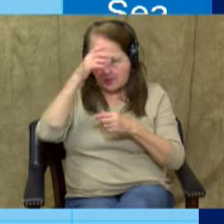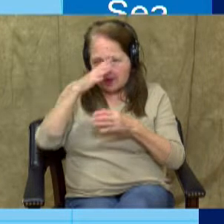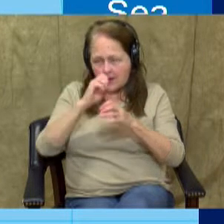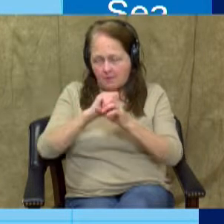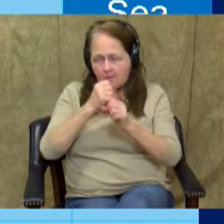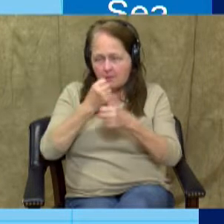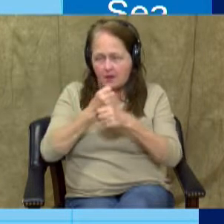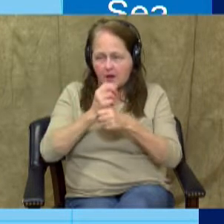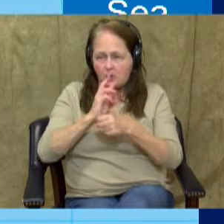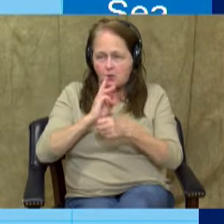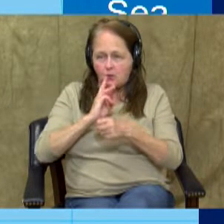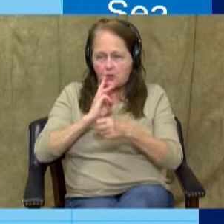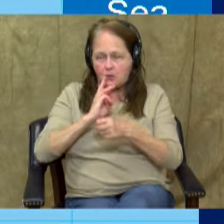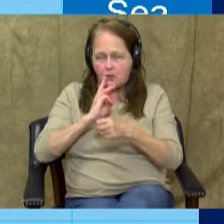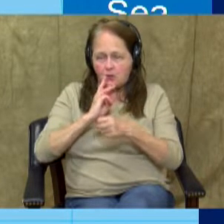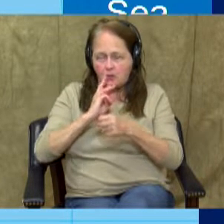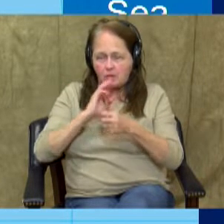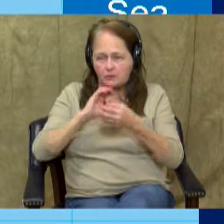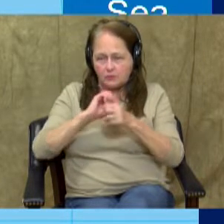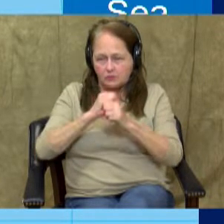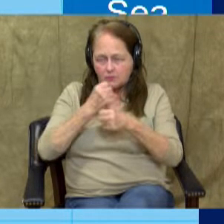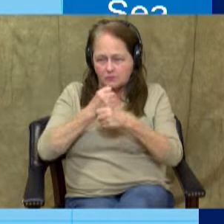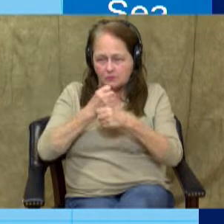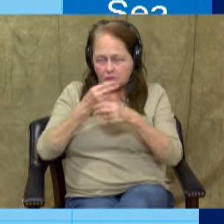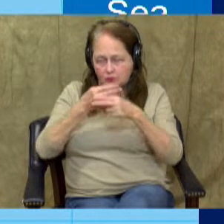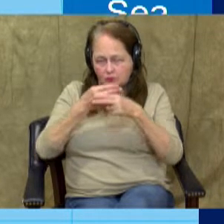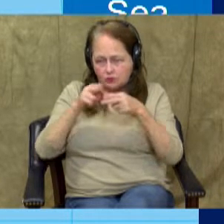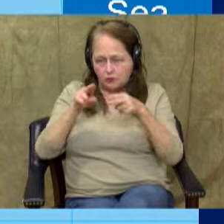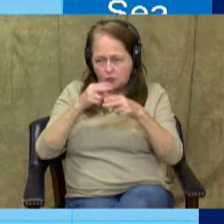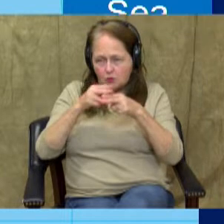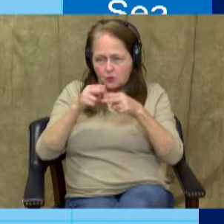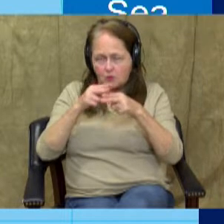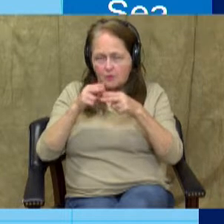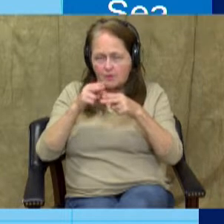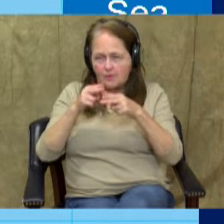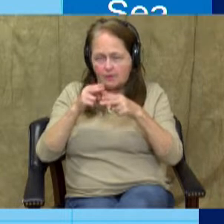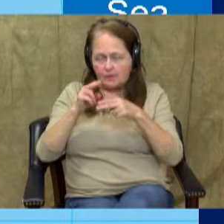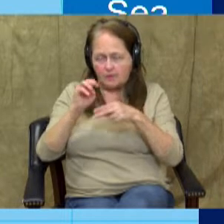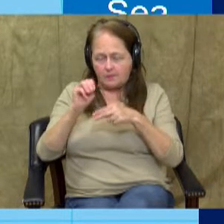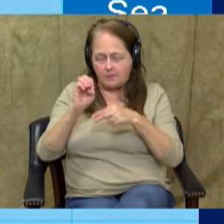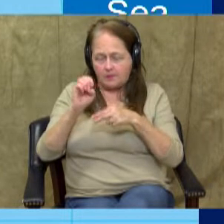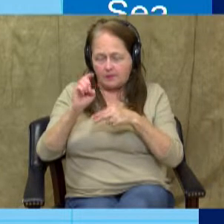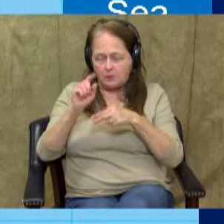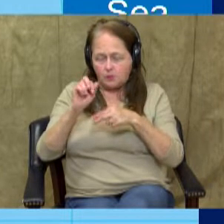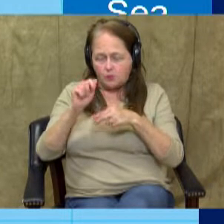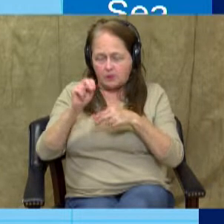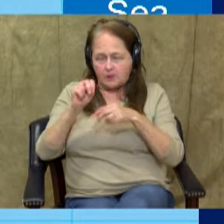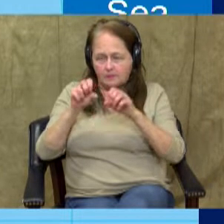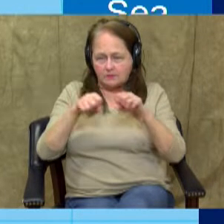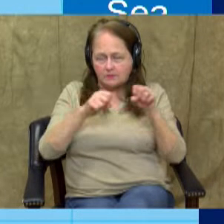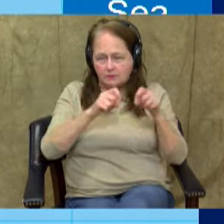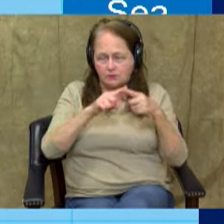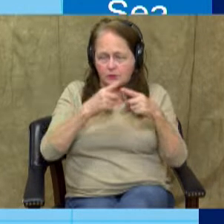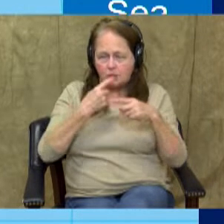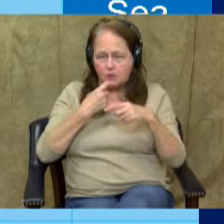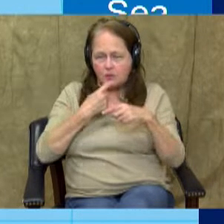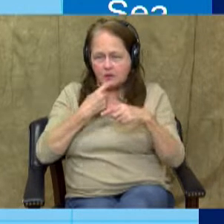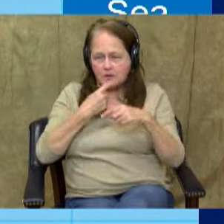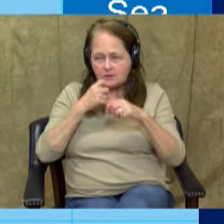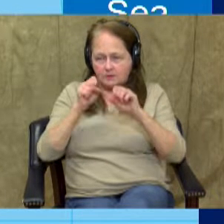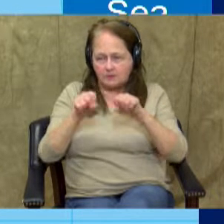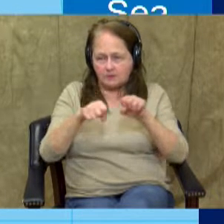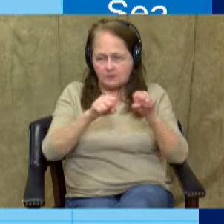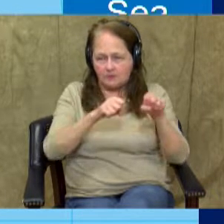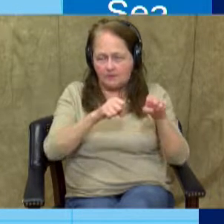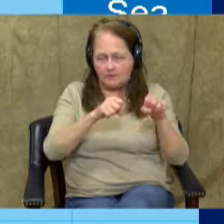waterway that basically creates a shortcut of sorts from the Mediterranean Sea to the Red Sea.